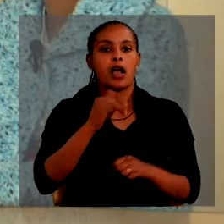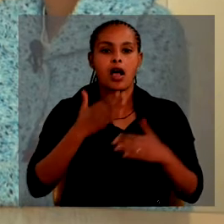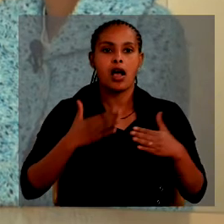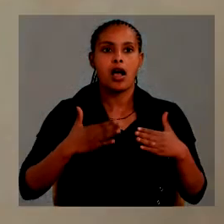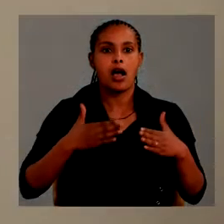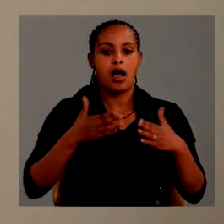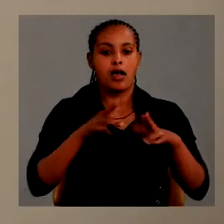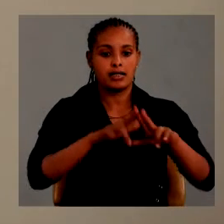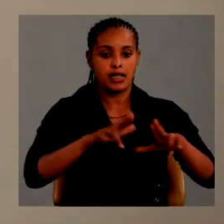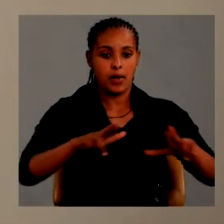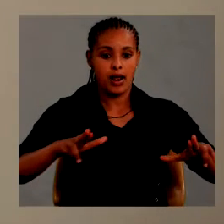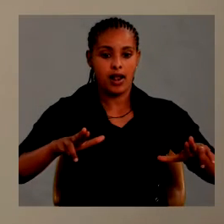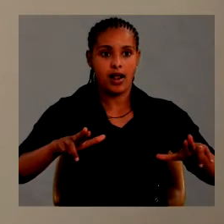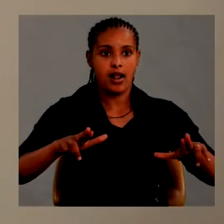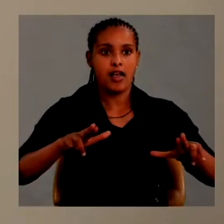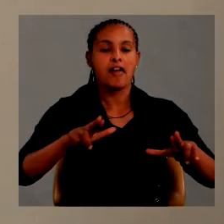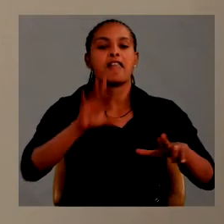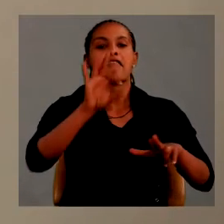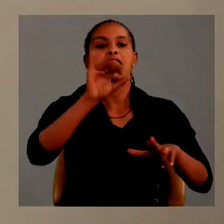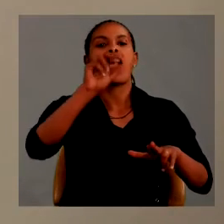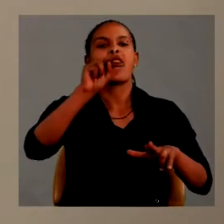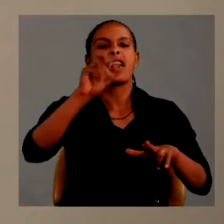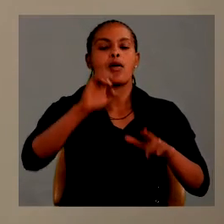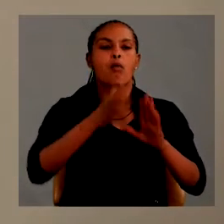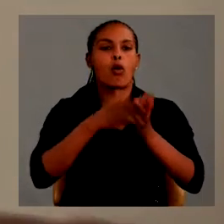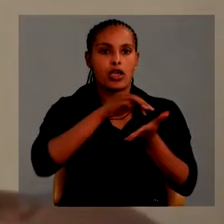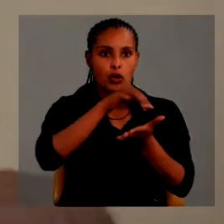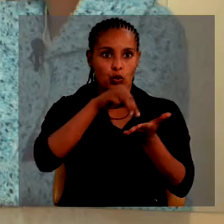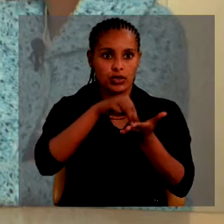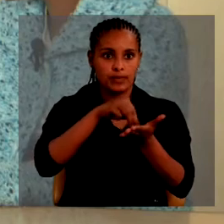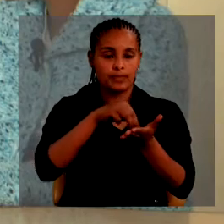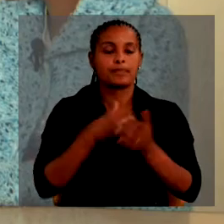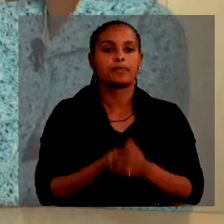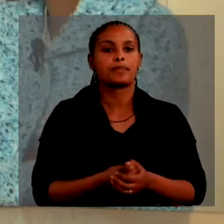happy, stable, fine molecule.